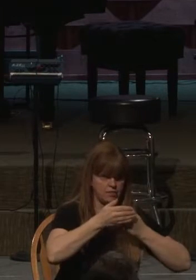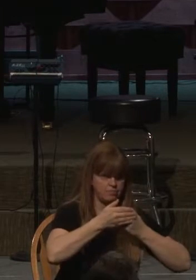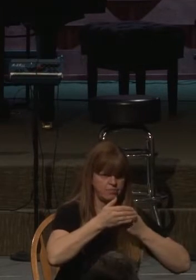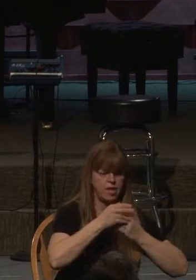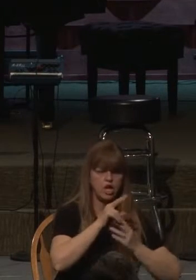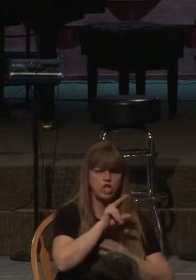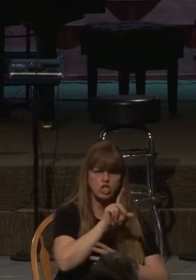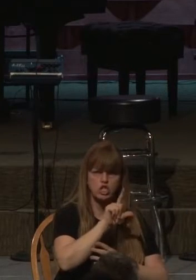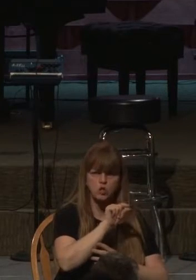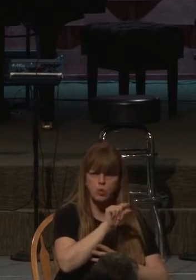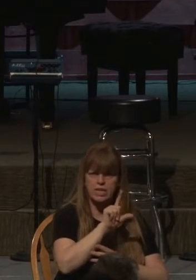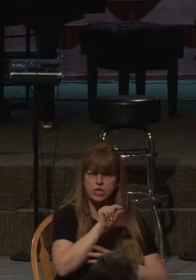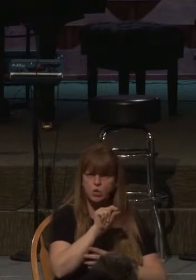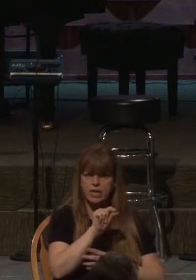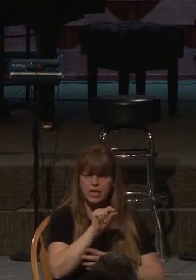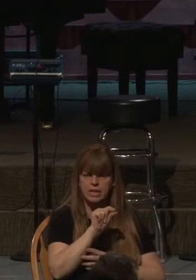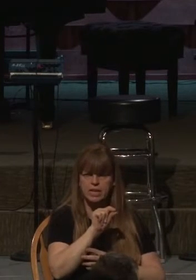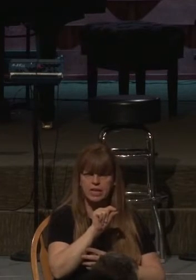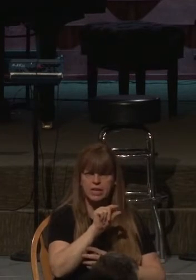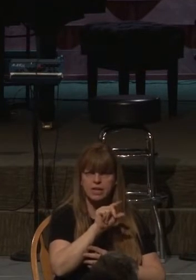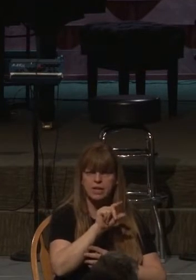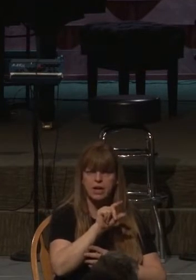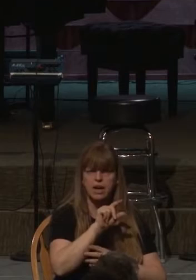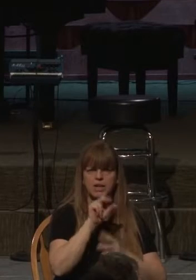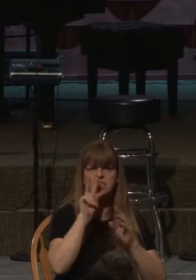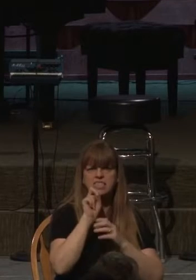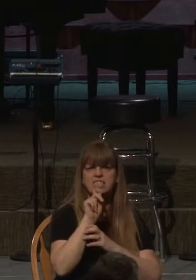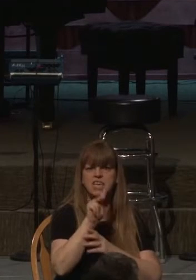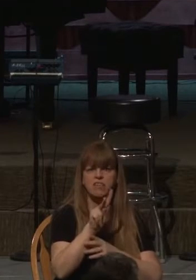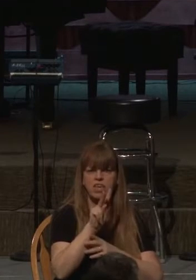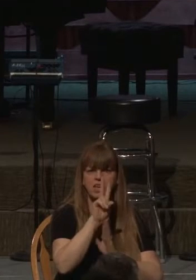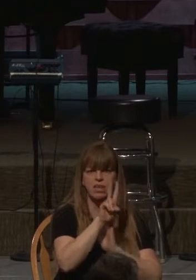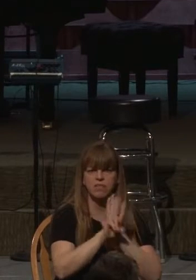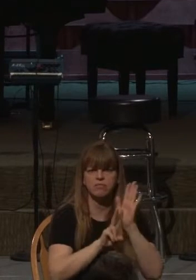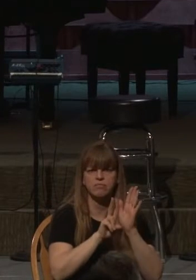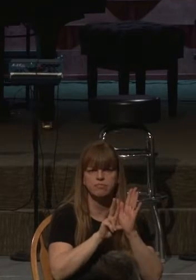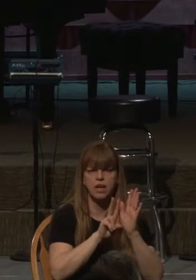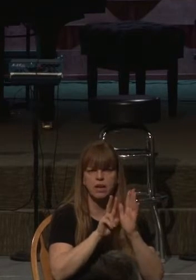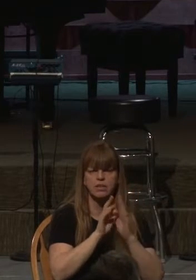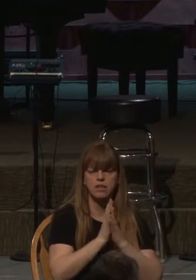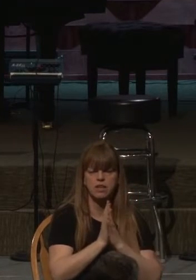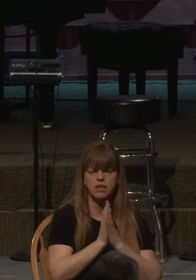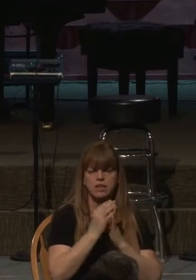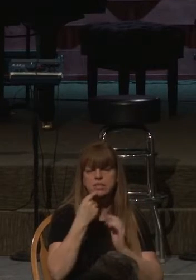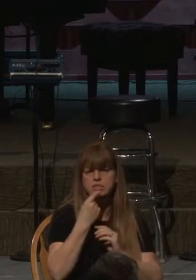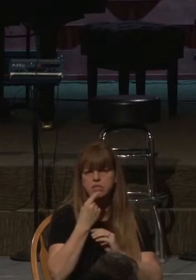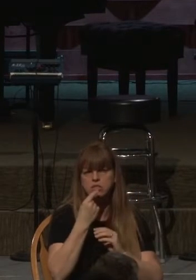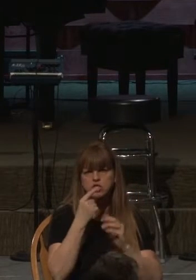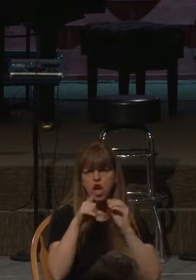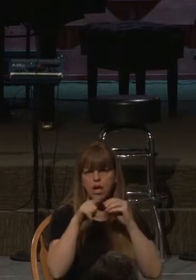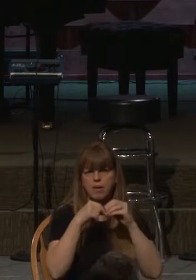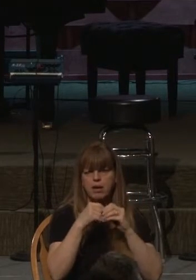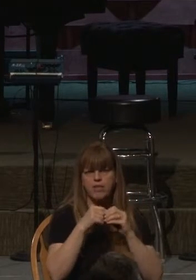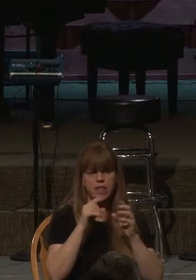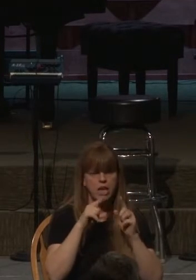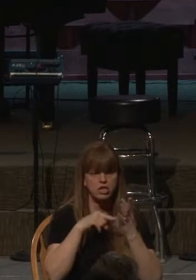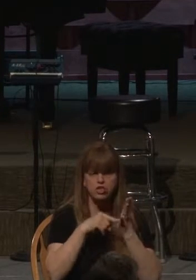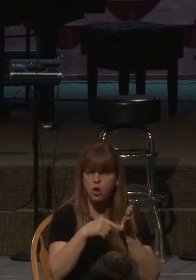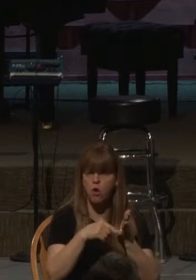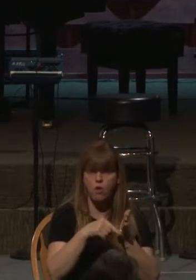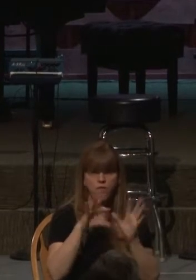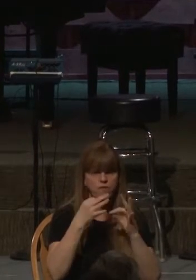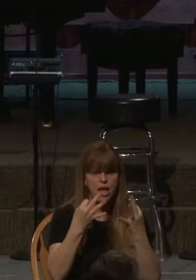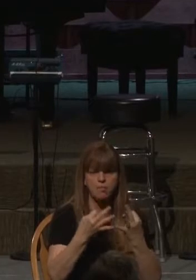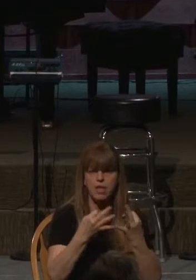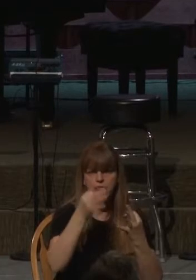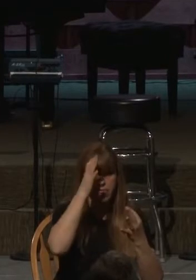2020, and those kind of shows did a couple of newscasts about it. And they showed families where